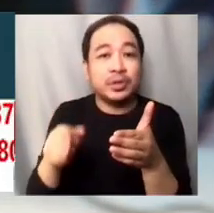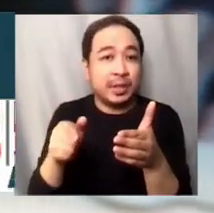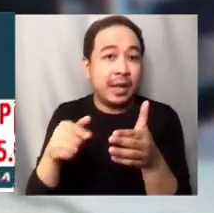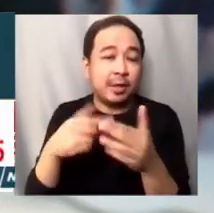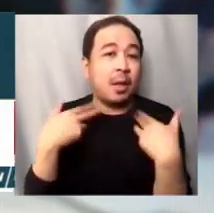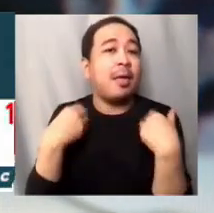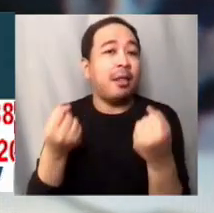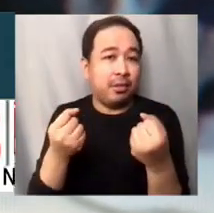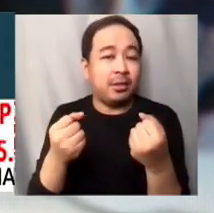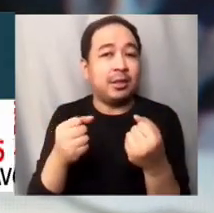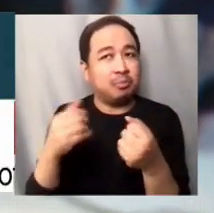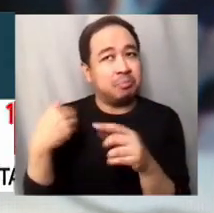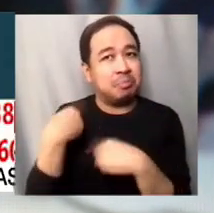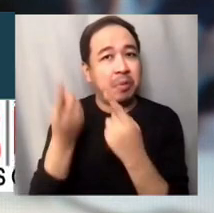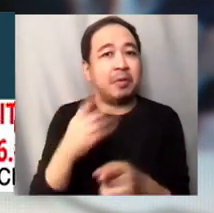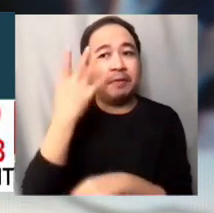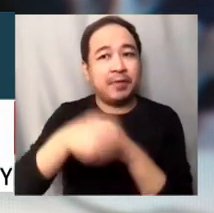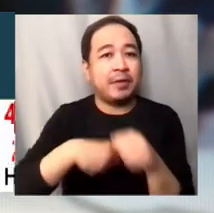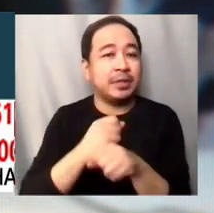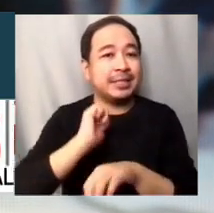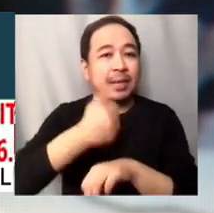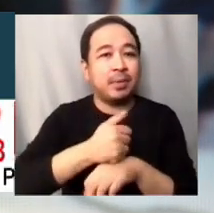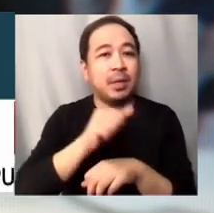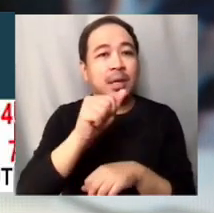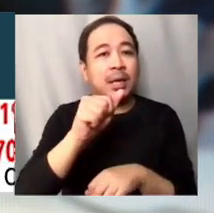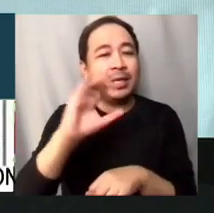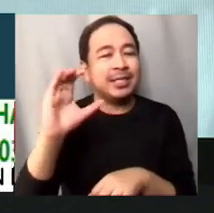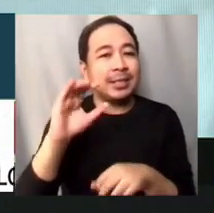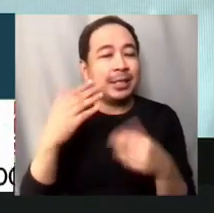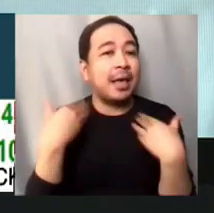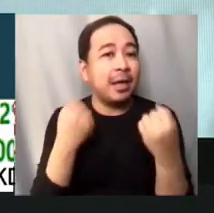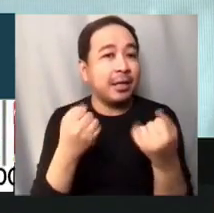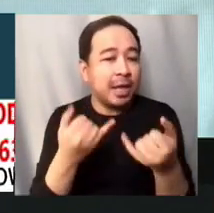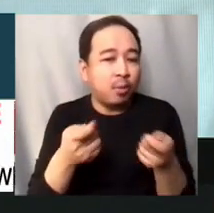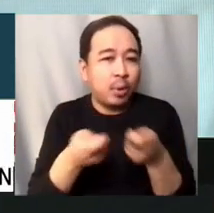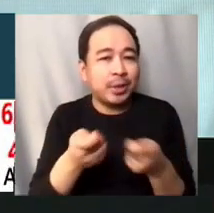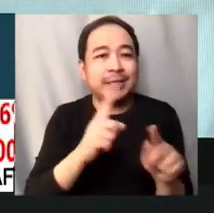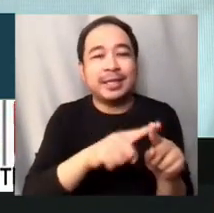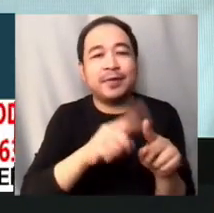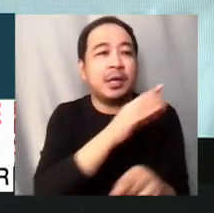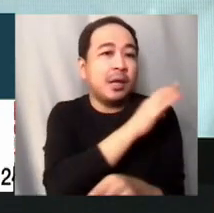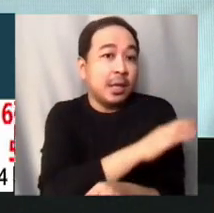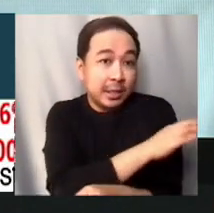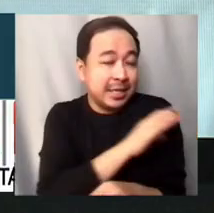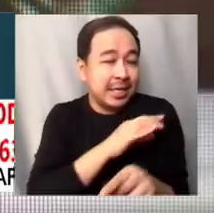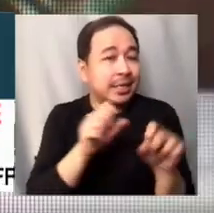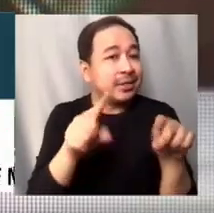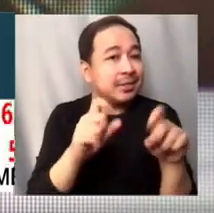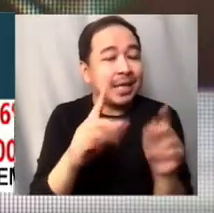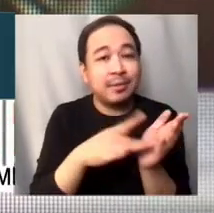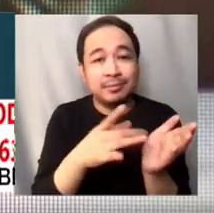with the establishment of AC Health, which now operates chains of clinics, pharmacies, and hospitals across the